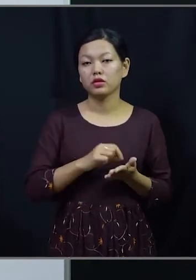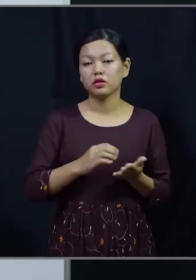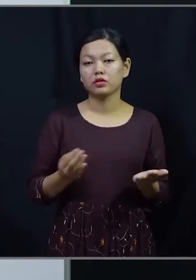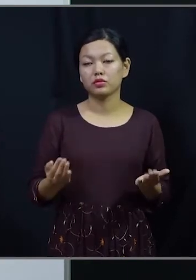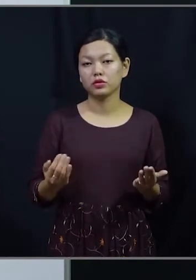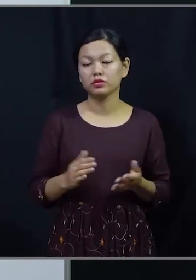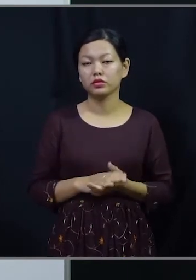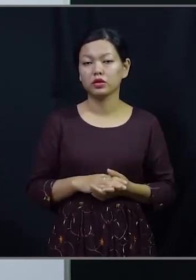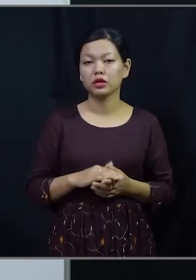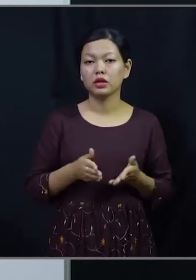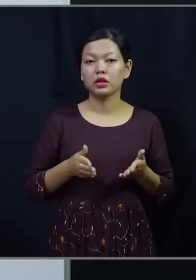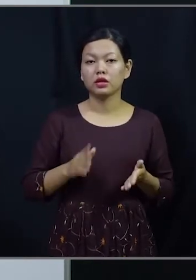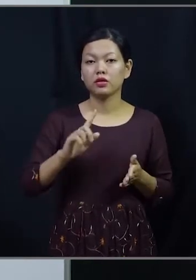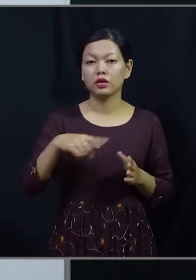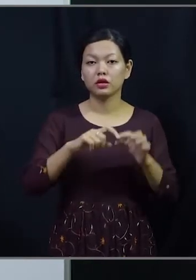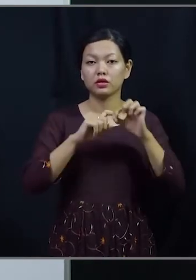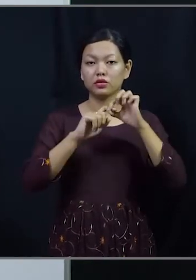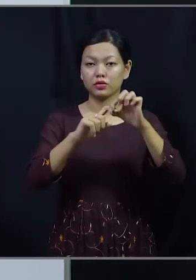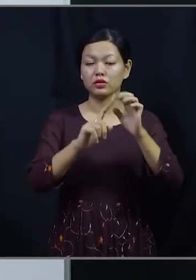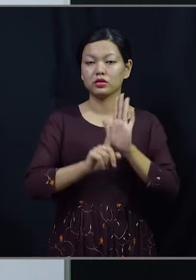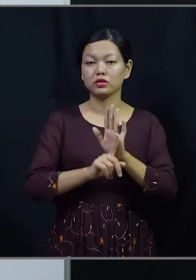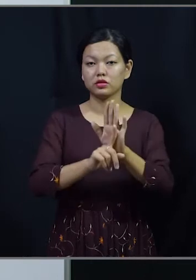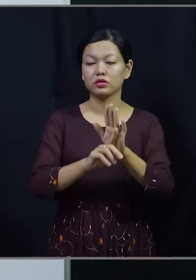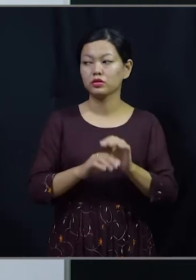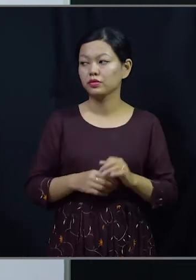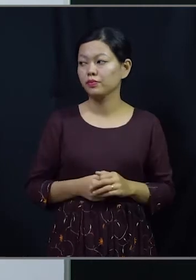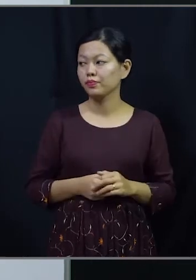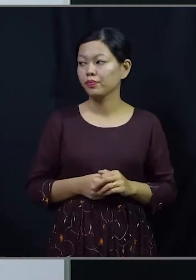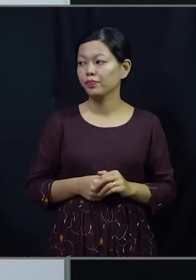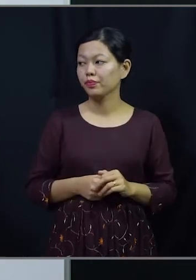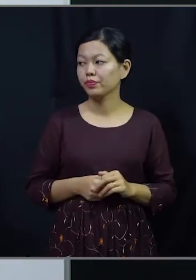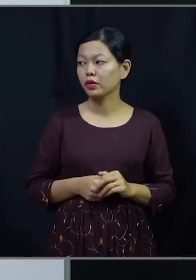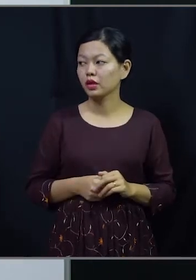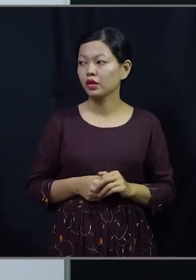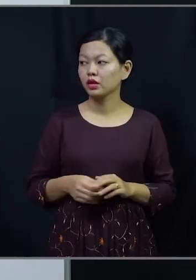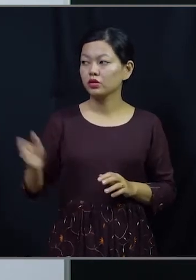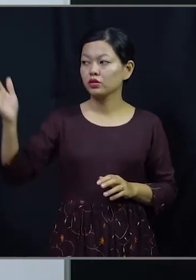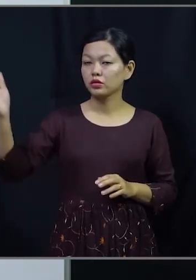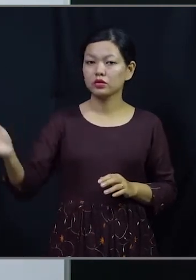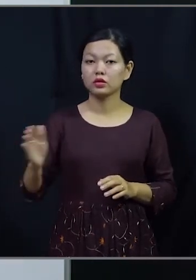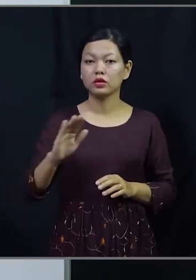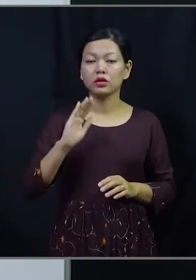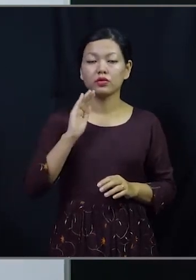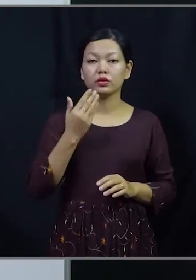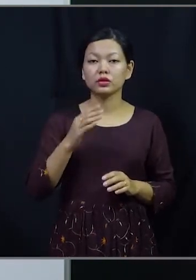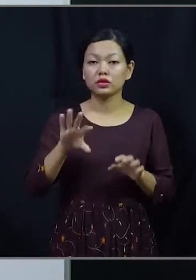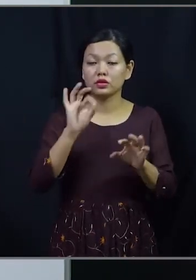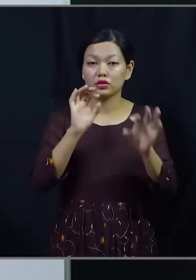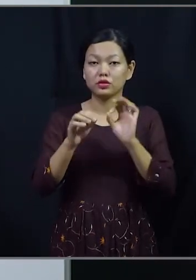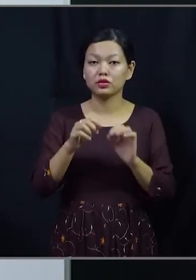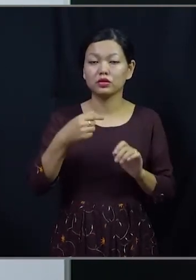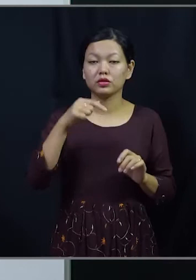method. Okay, GOF equal to IA and FOG equal to IB, which is comfortable for you, you can follow that method.